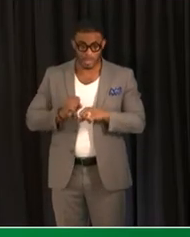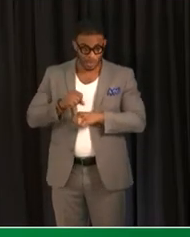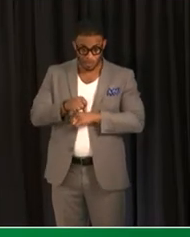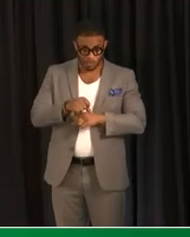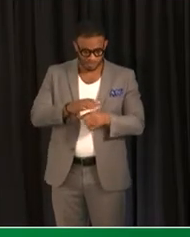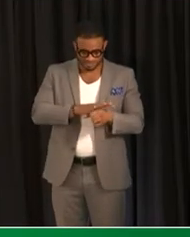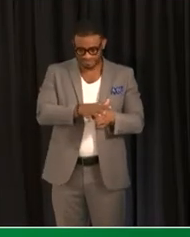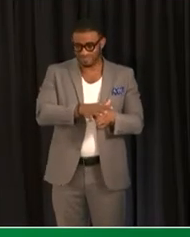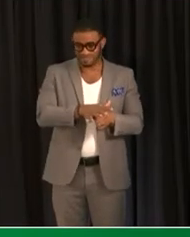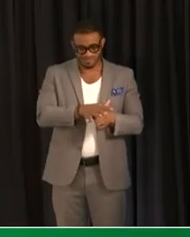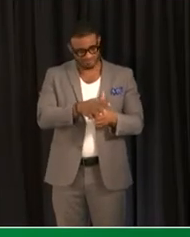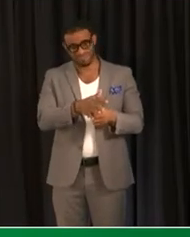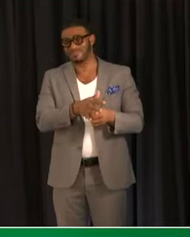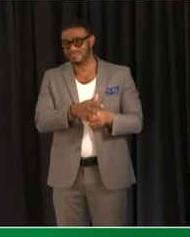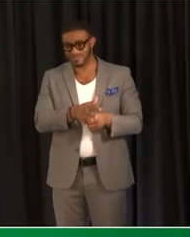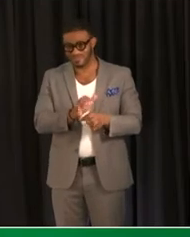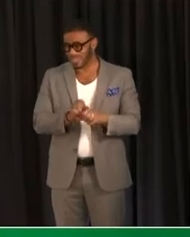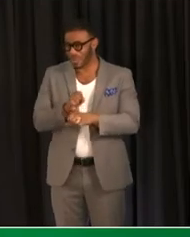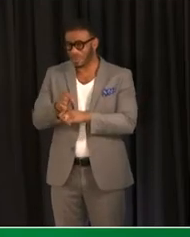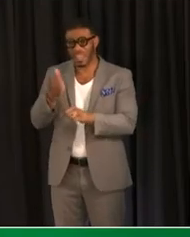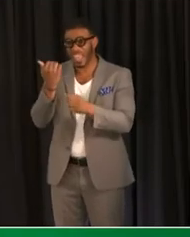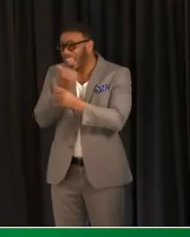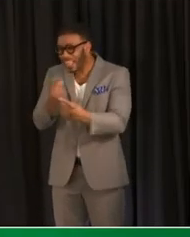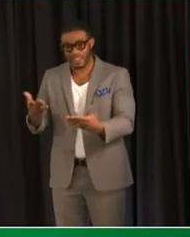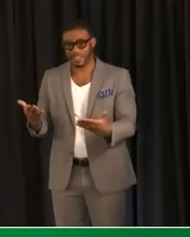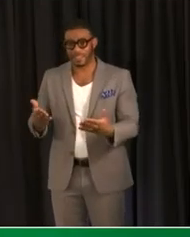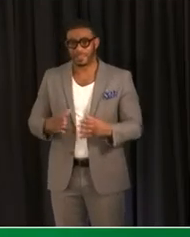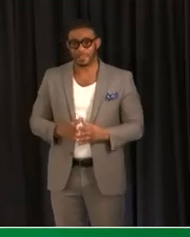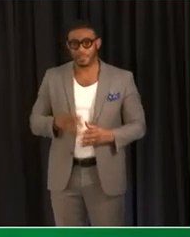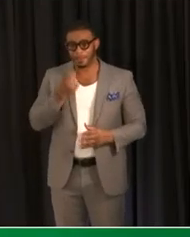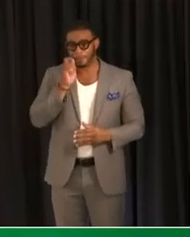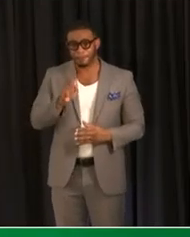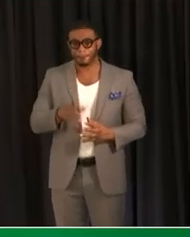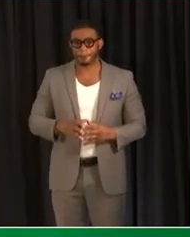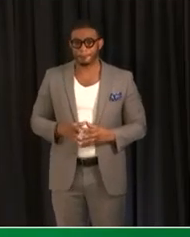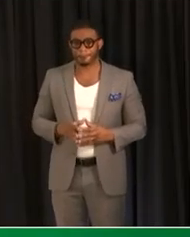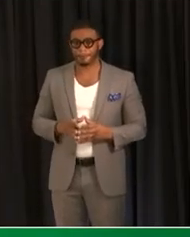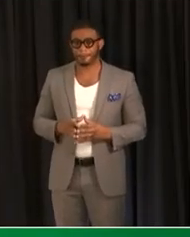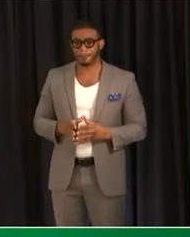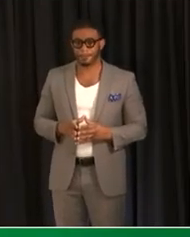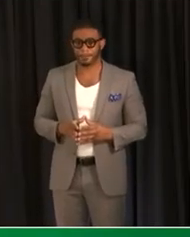can overcome the coronavirus, we can achieve anything.